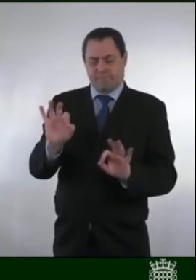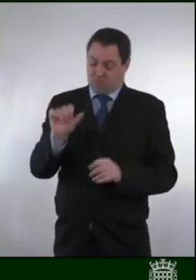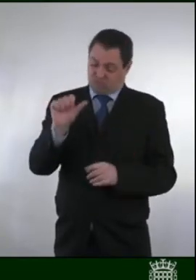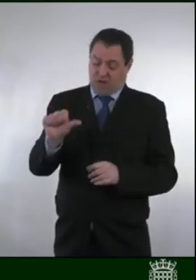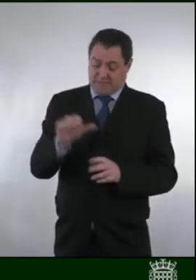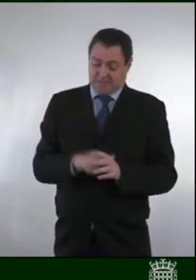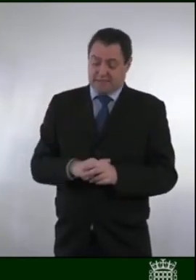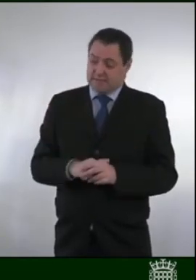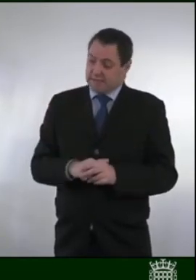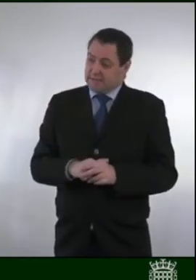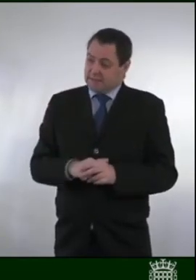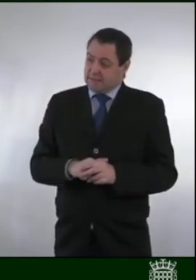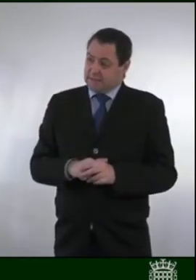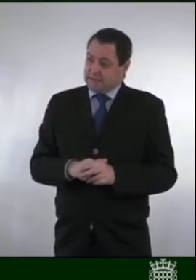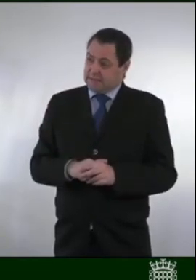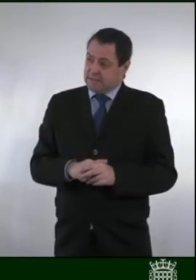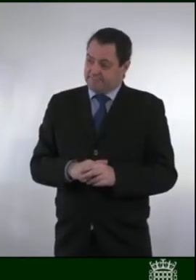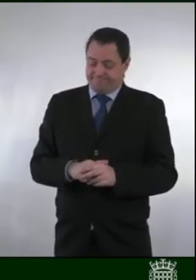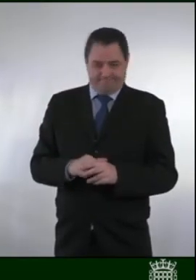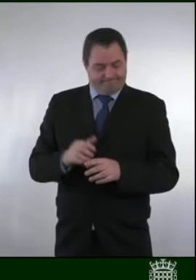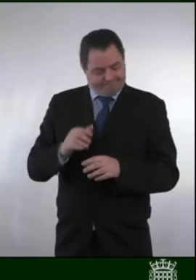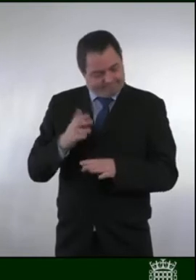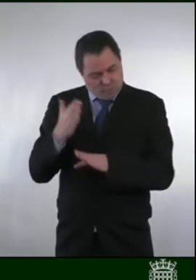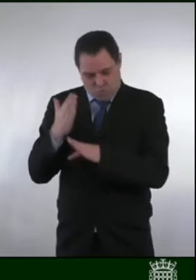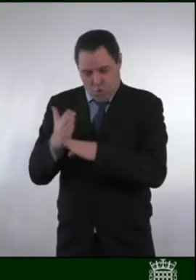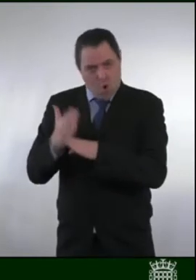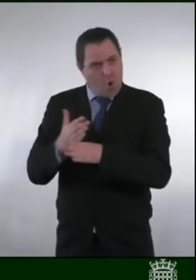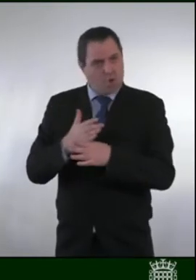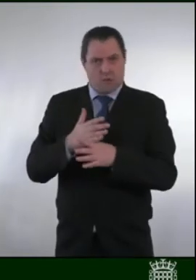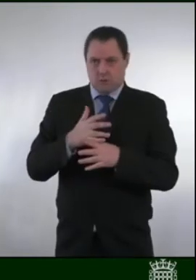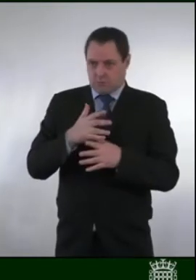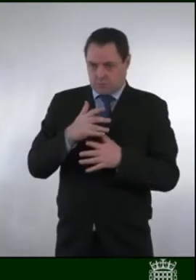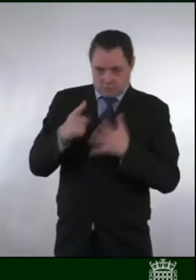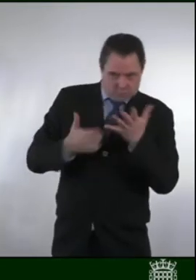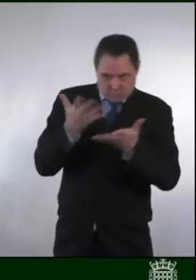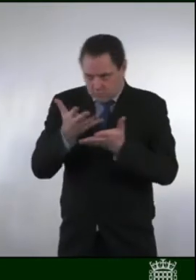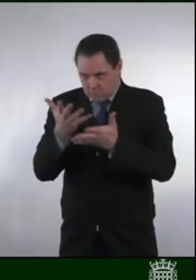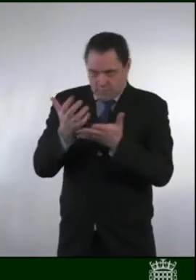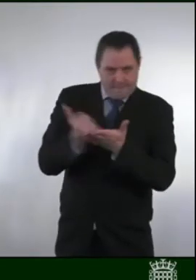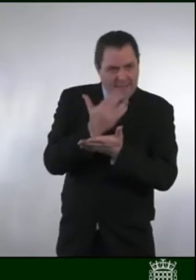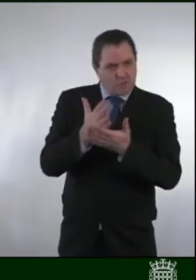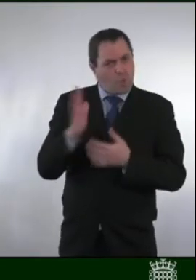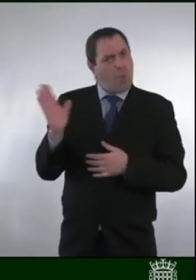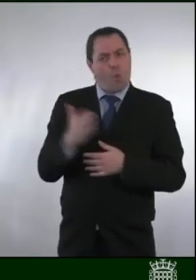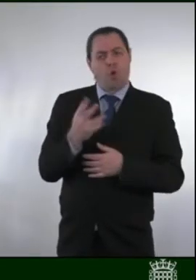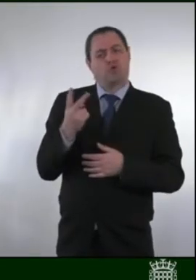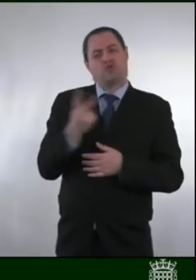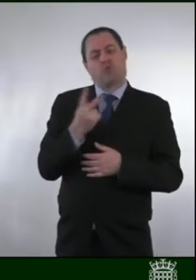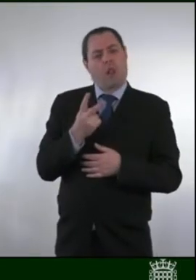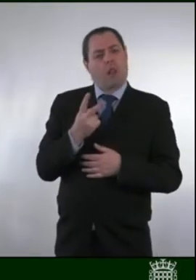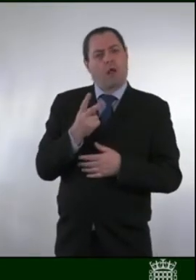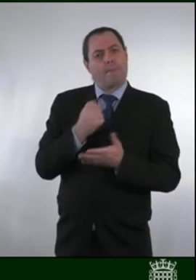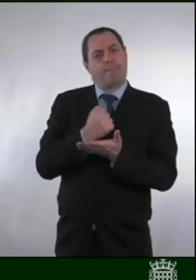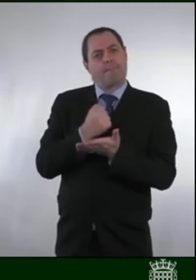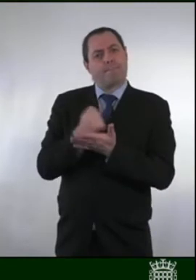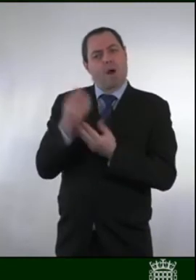rightly, that we're working virtually round the clock to secure the release of all the dual nationals that